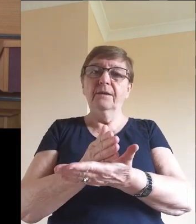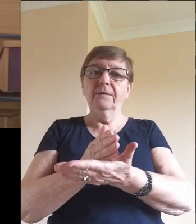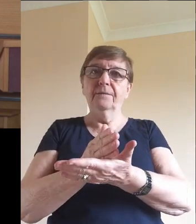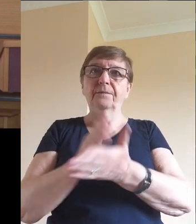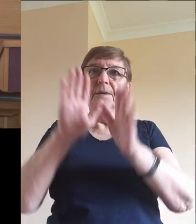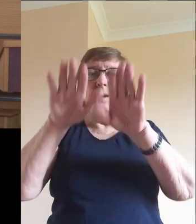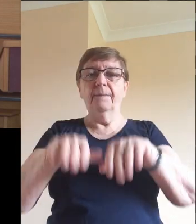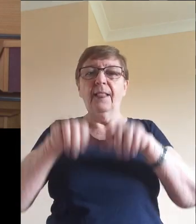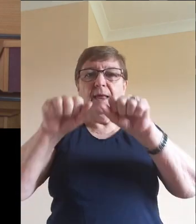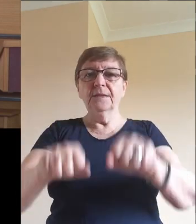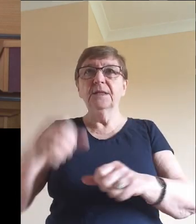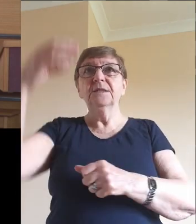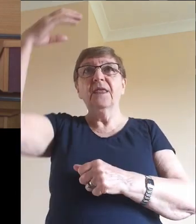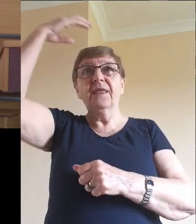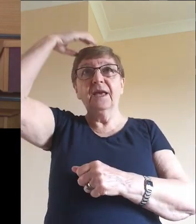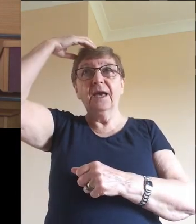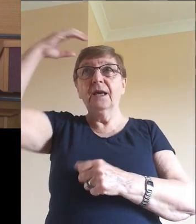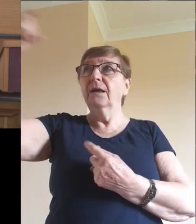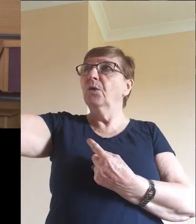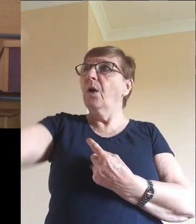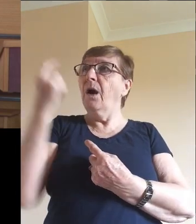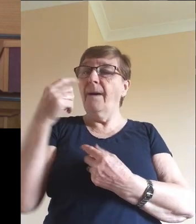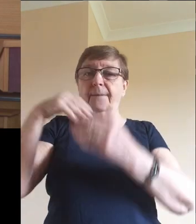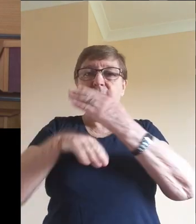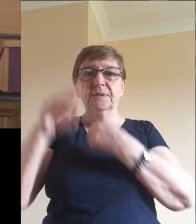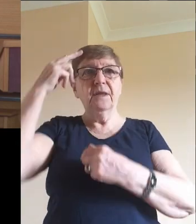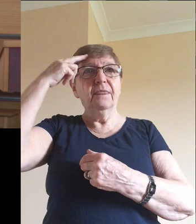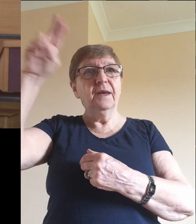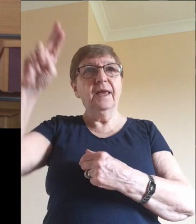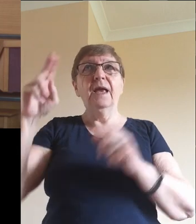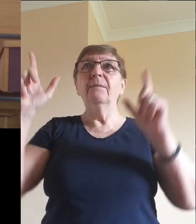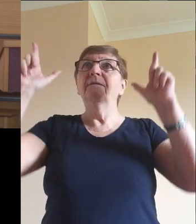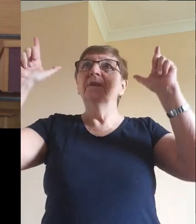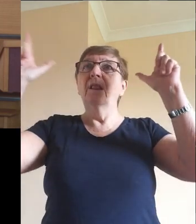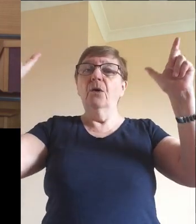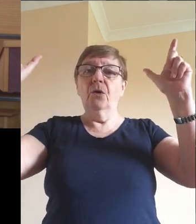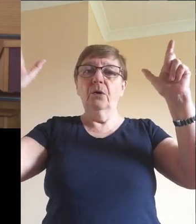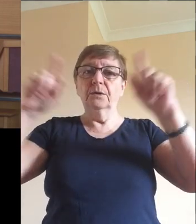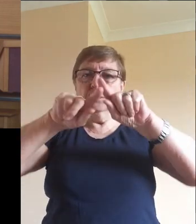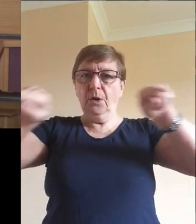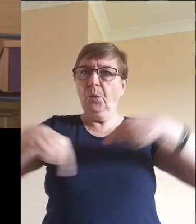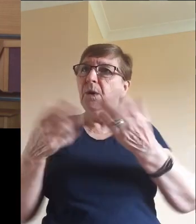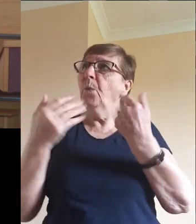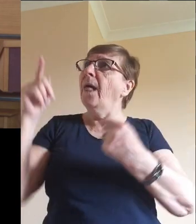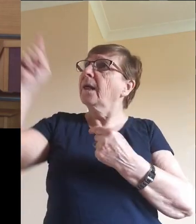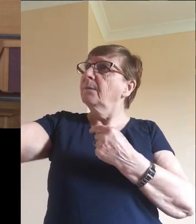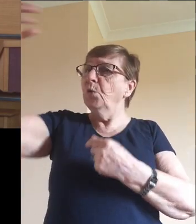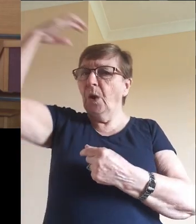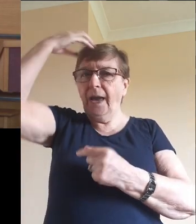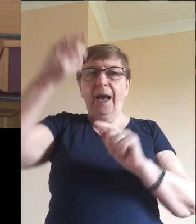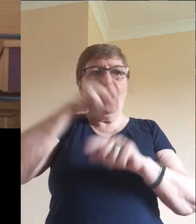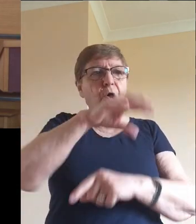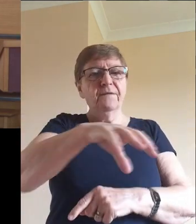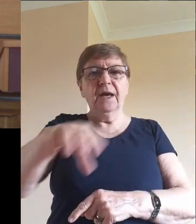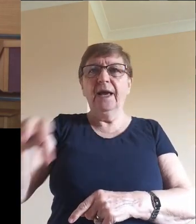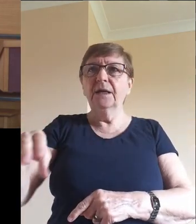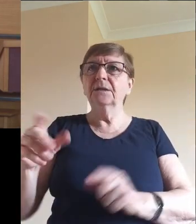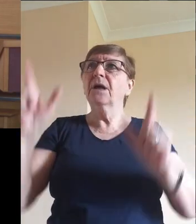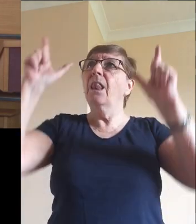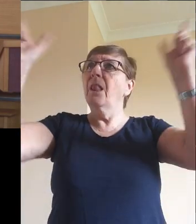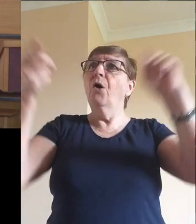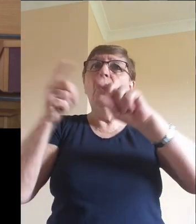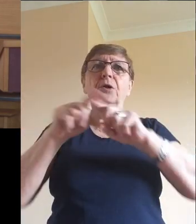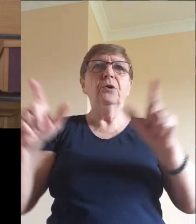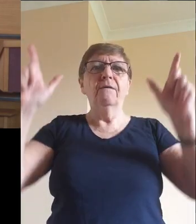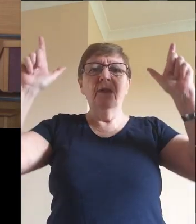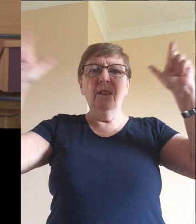Blessed is the King who comes in the name of the Lord. We greet you as the King of kings, Lord of lords, the ascended and